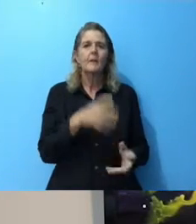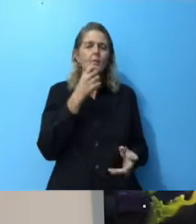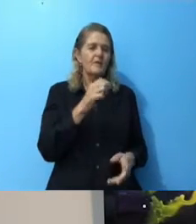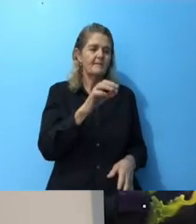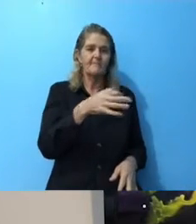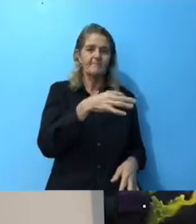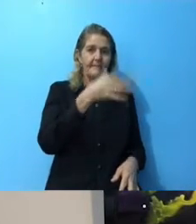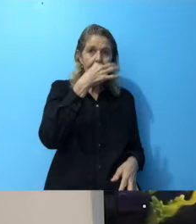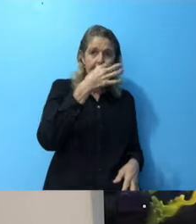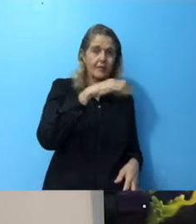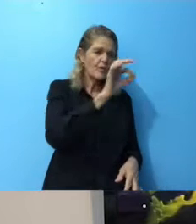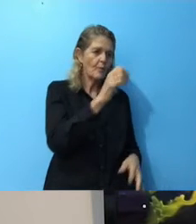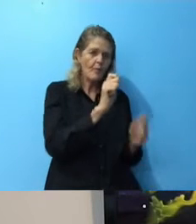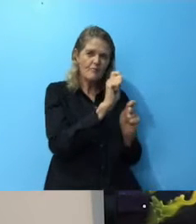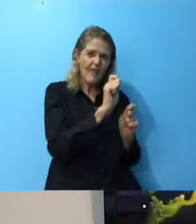a tissue or a rag.